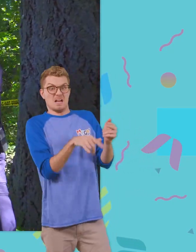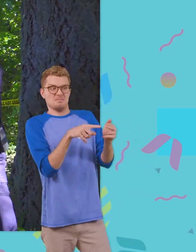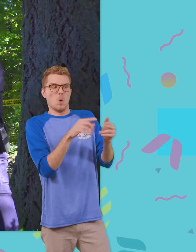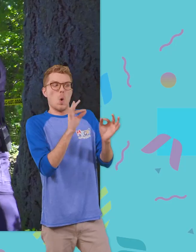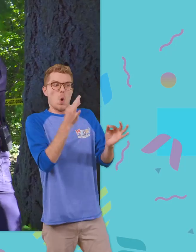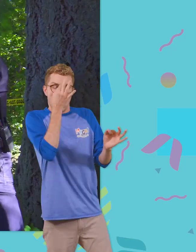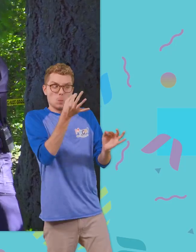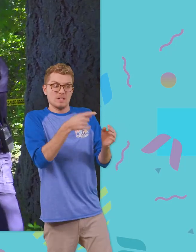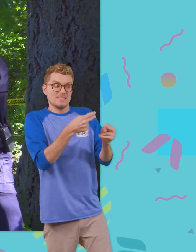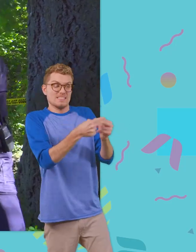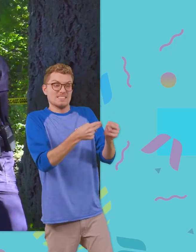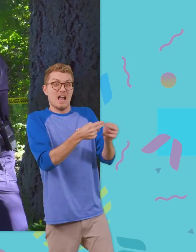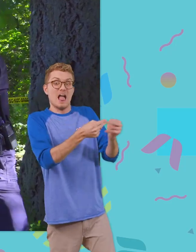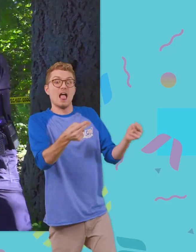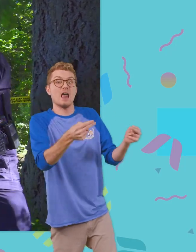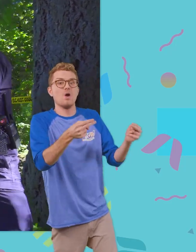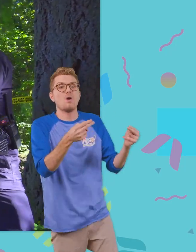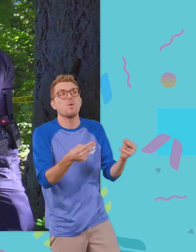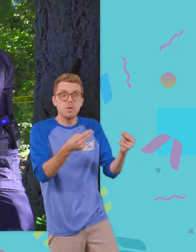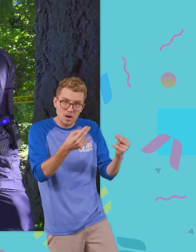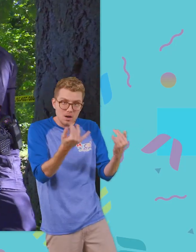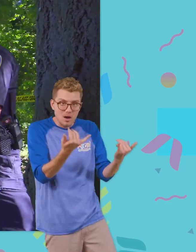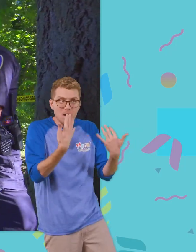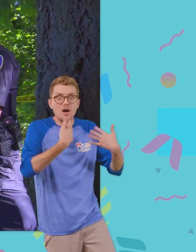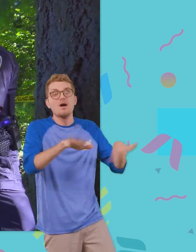Let's tie it. Here we go.